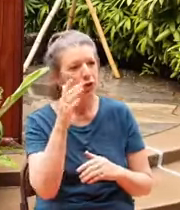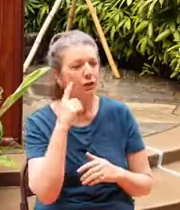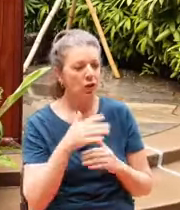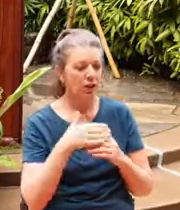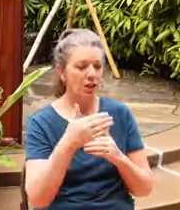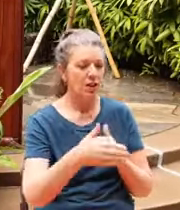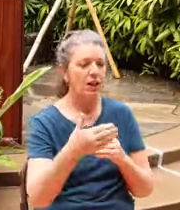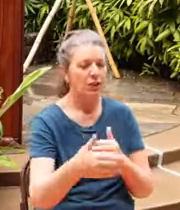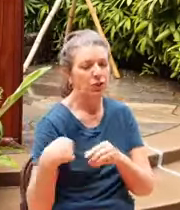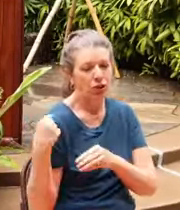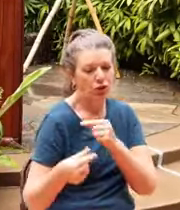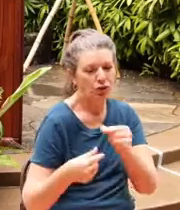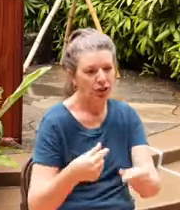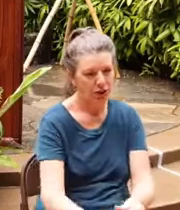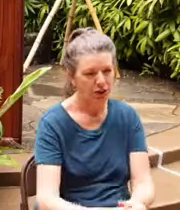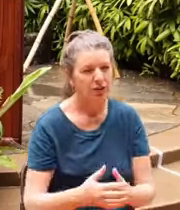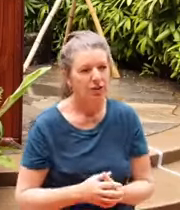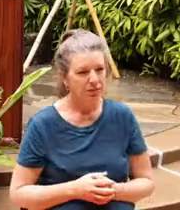next generation.